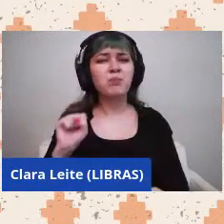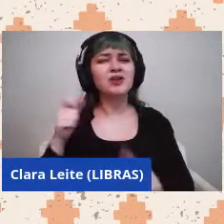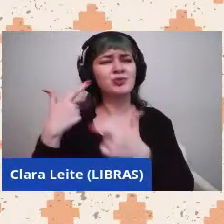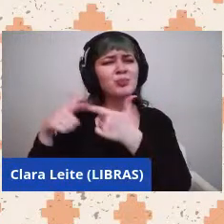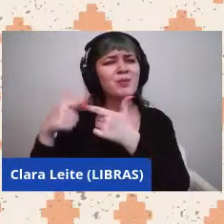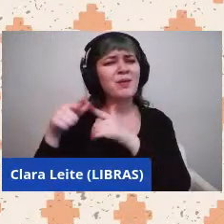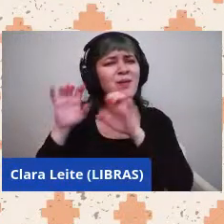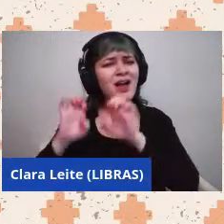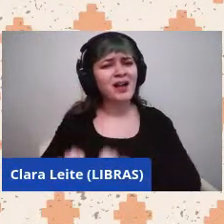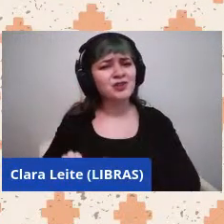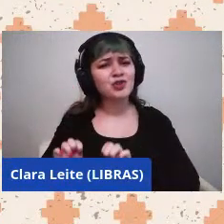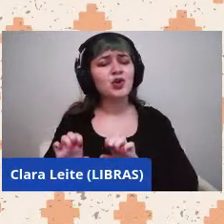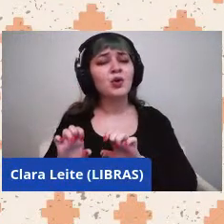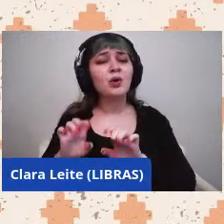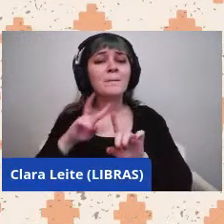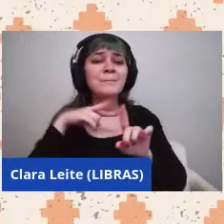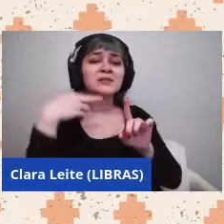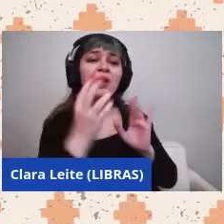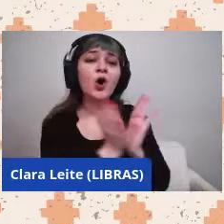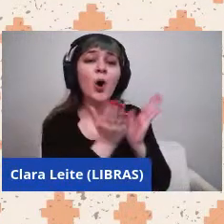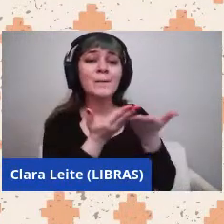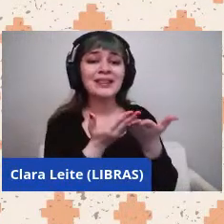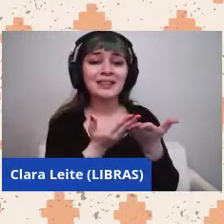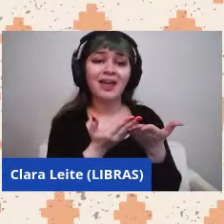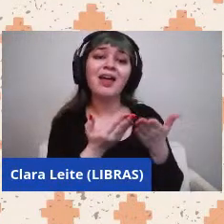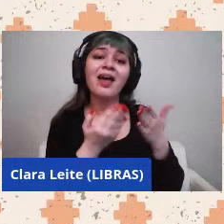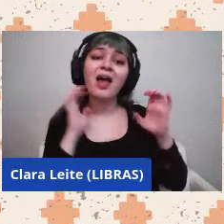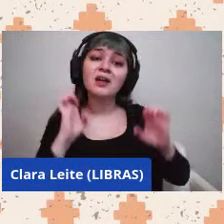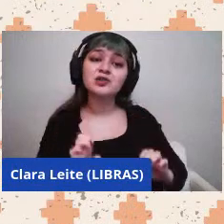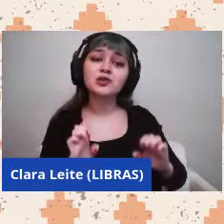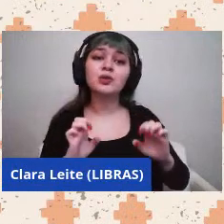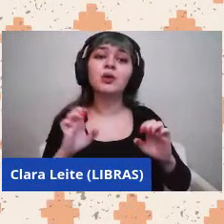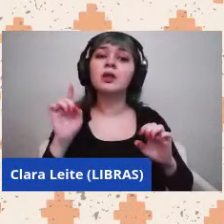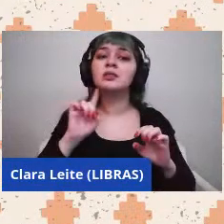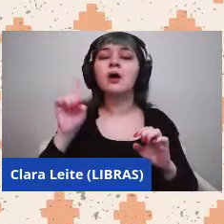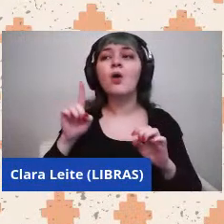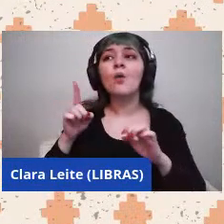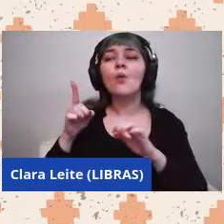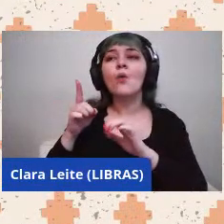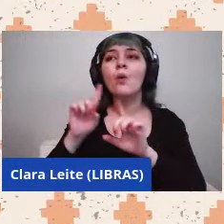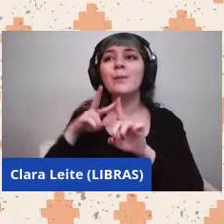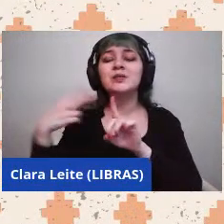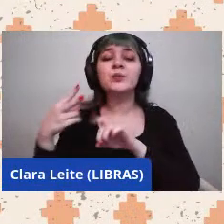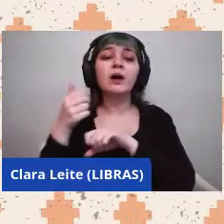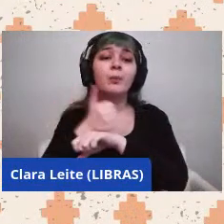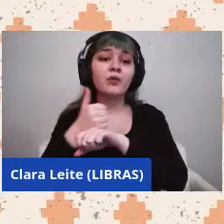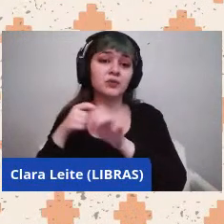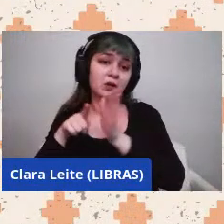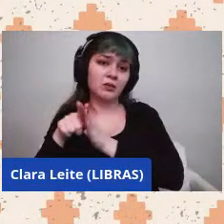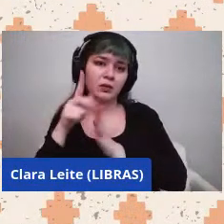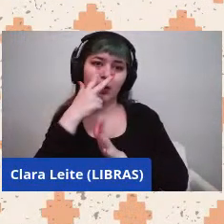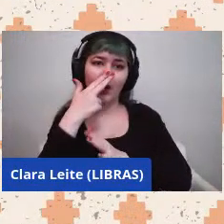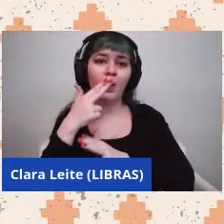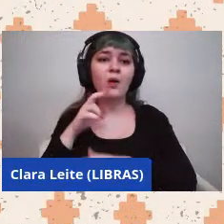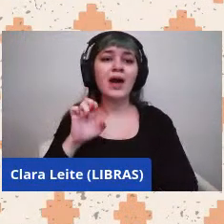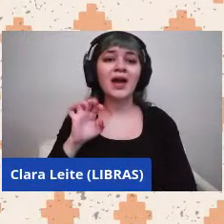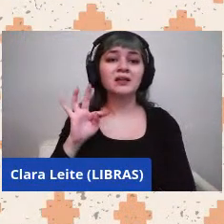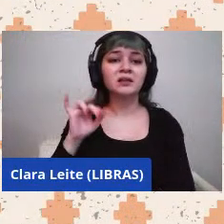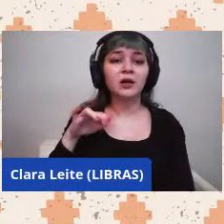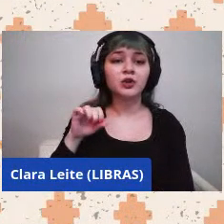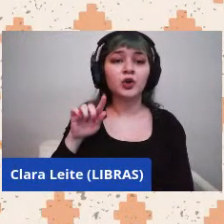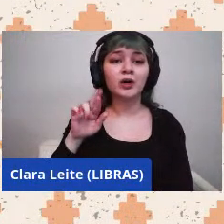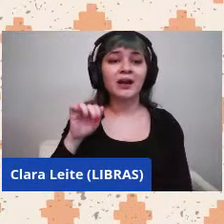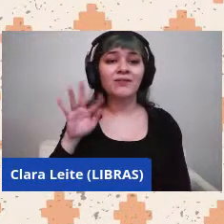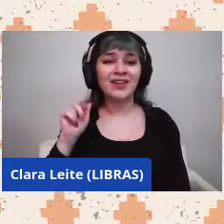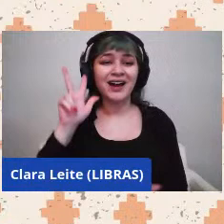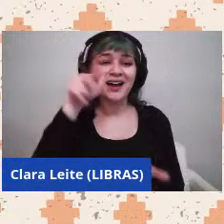problematic from an ethics committee perspective and not from a researcher's perspective. And so ethnography might be an example of that, and